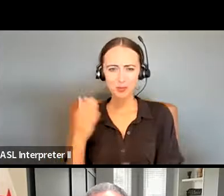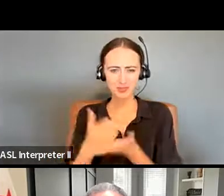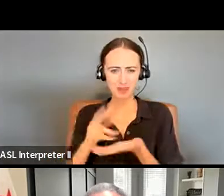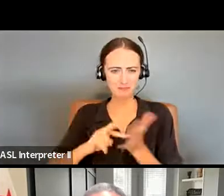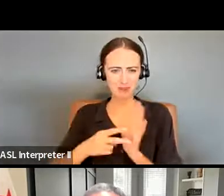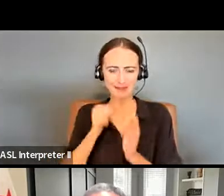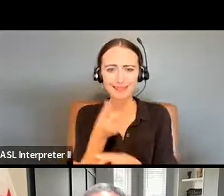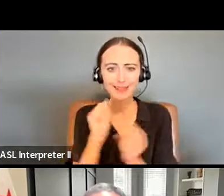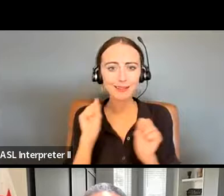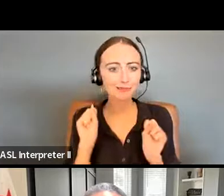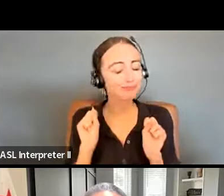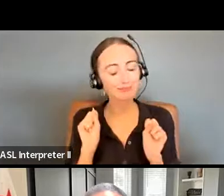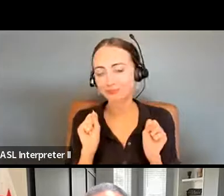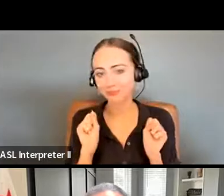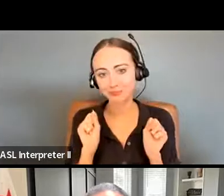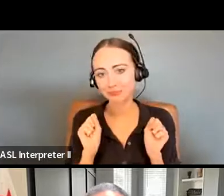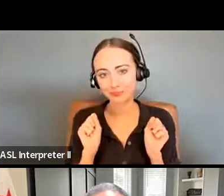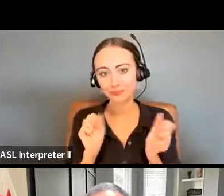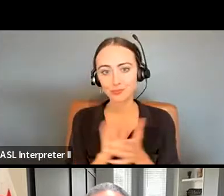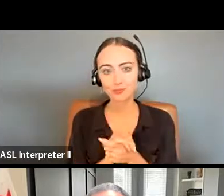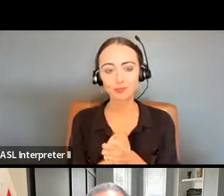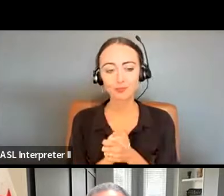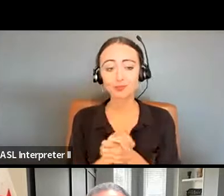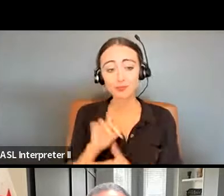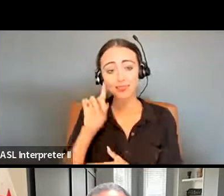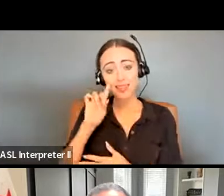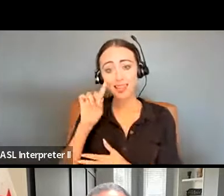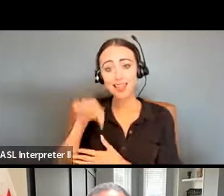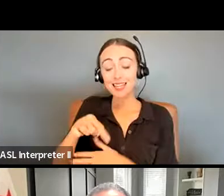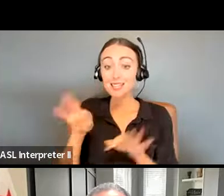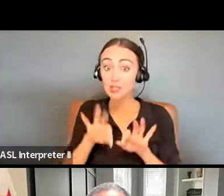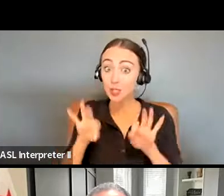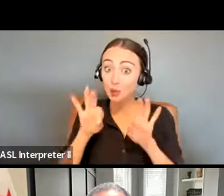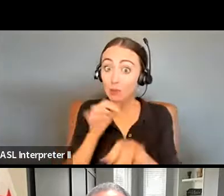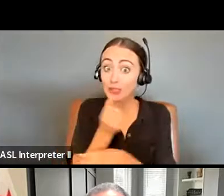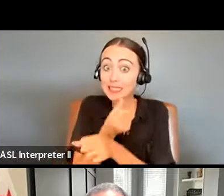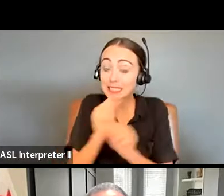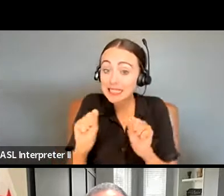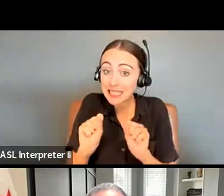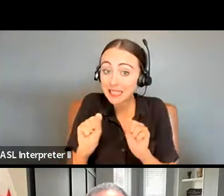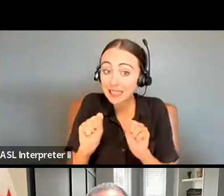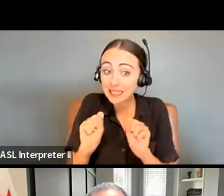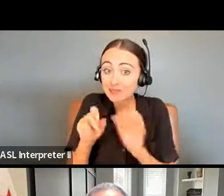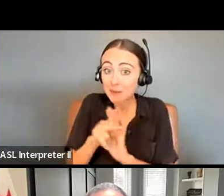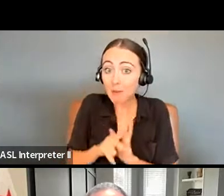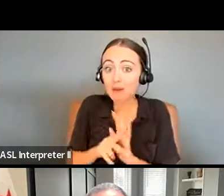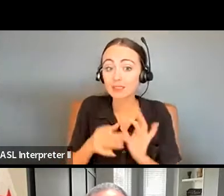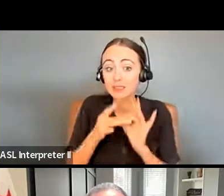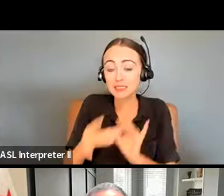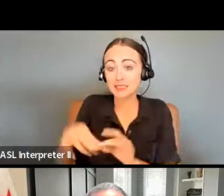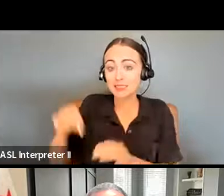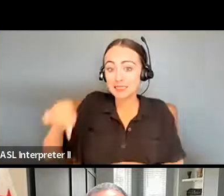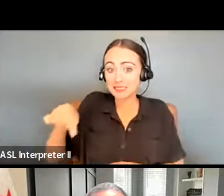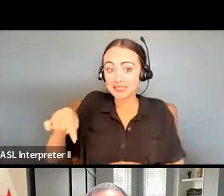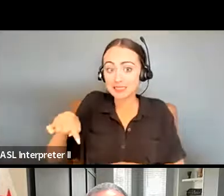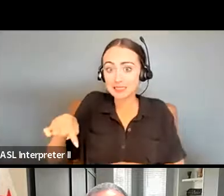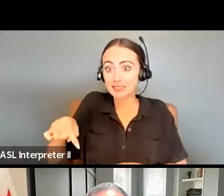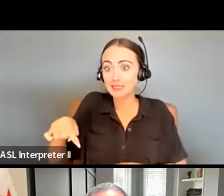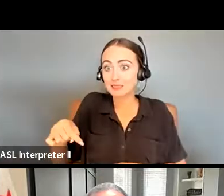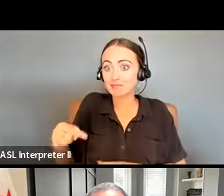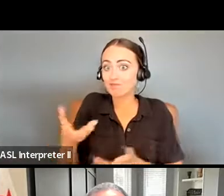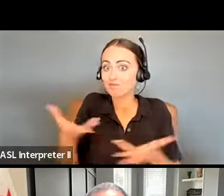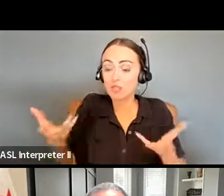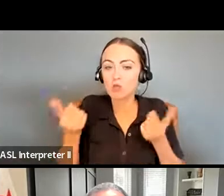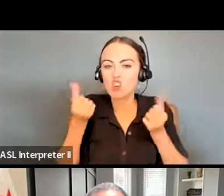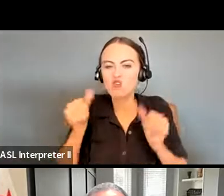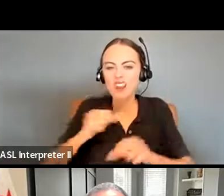unsafe. And I think this is an important safety measure as part of this constellation of things that we're trying to